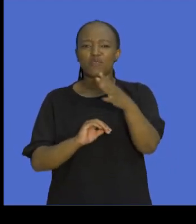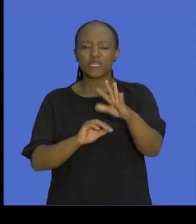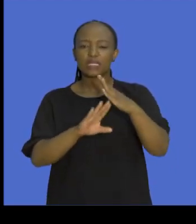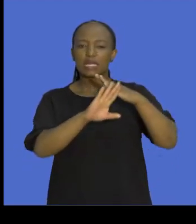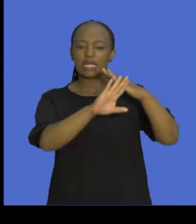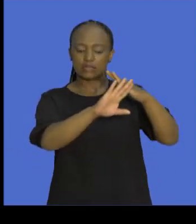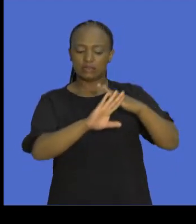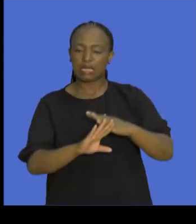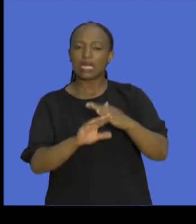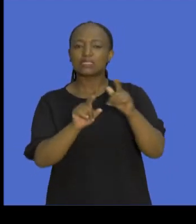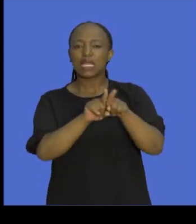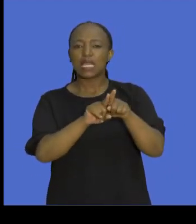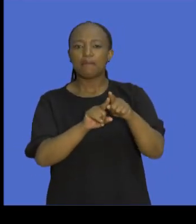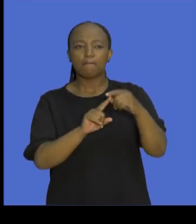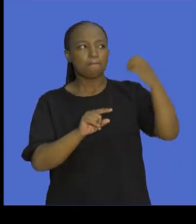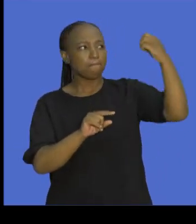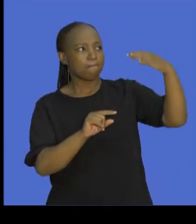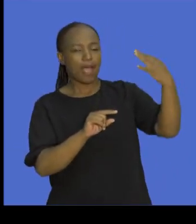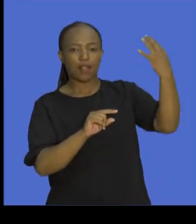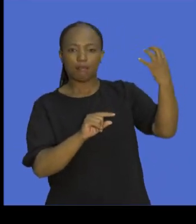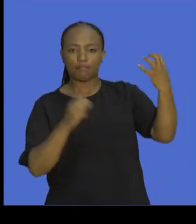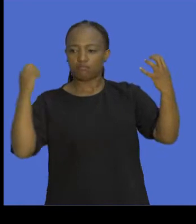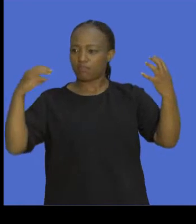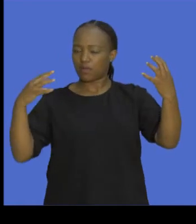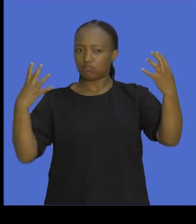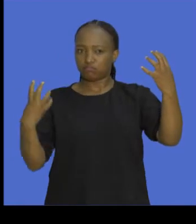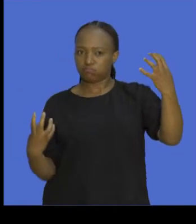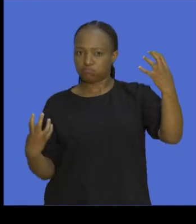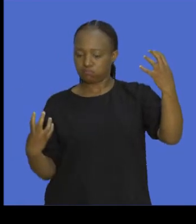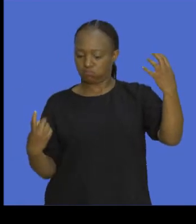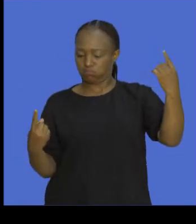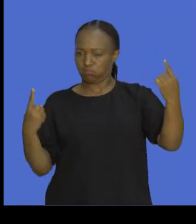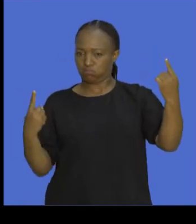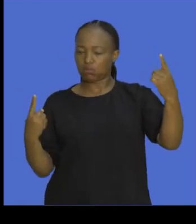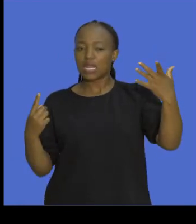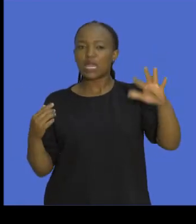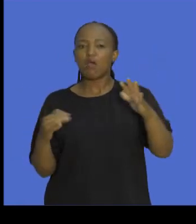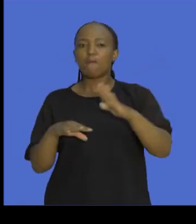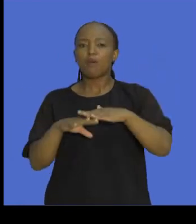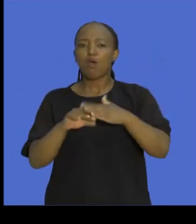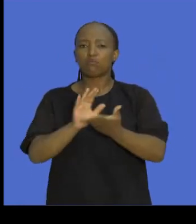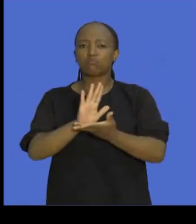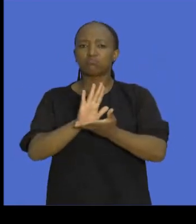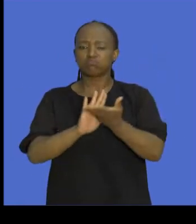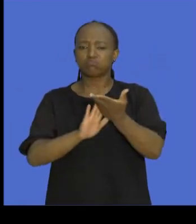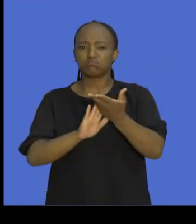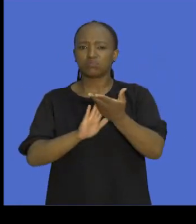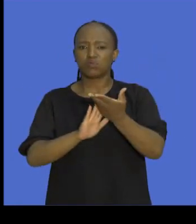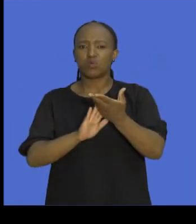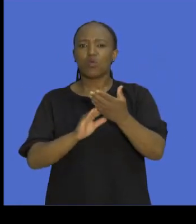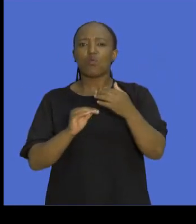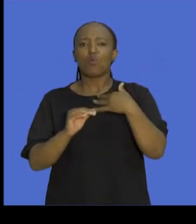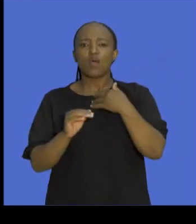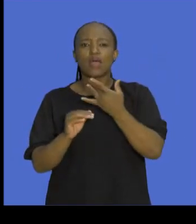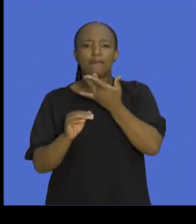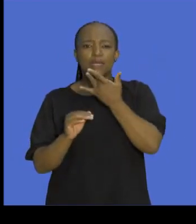here, by adding another resistor, identical resistor in parallel, it has increased, you know, the amount